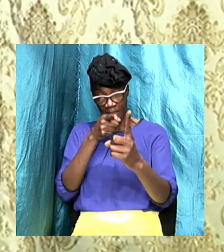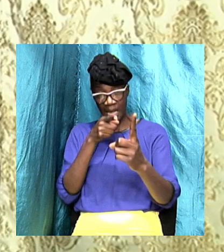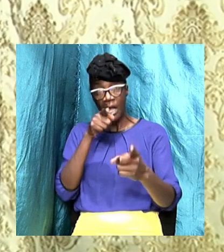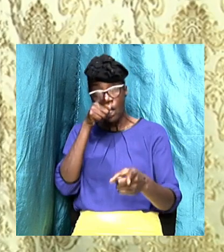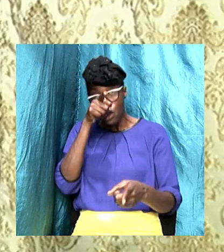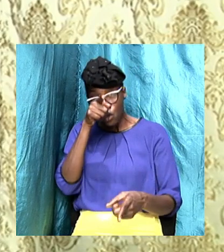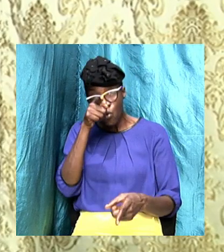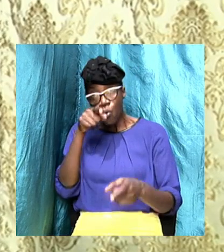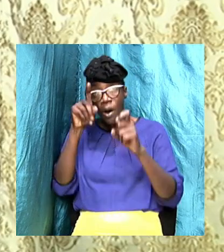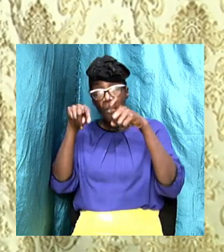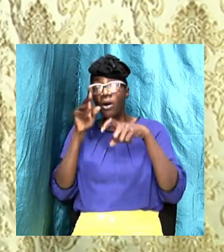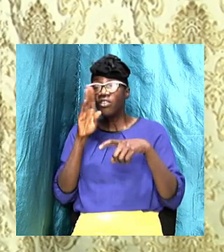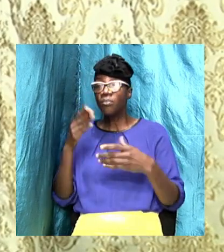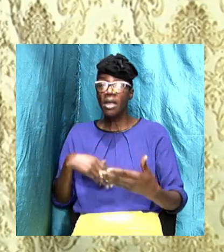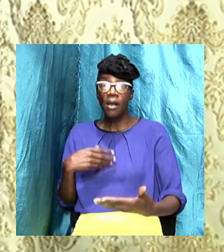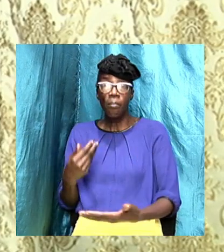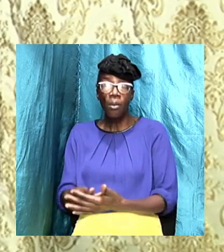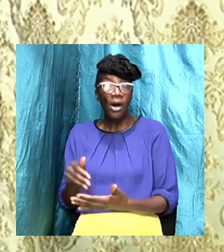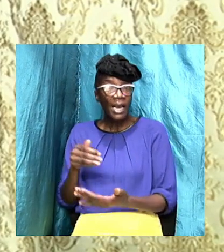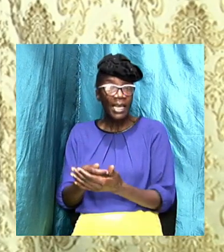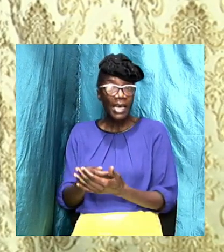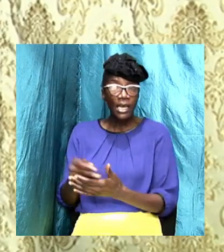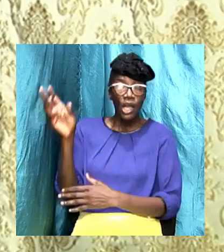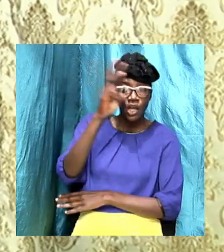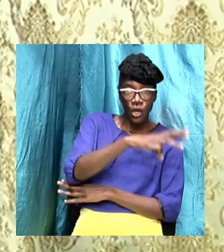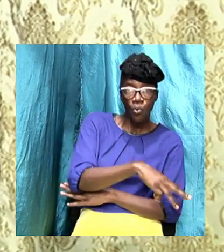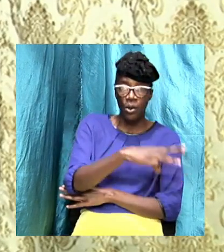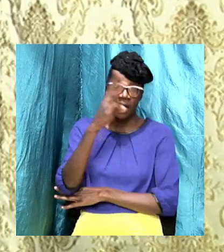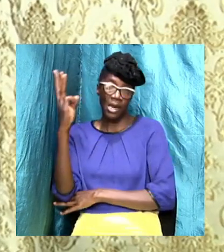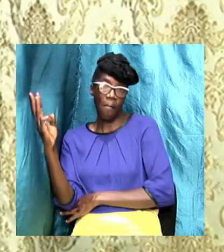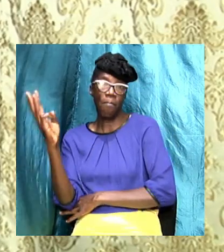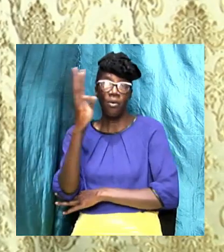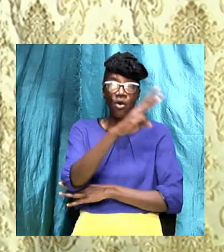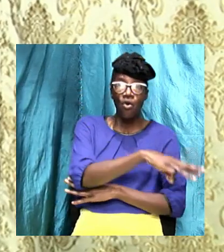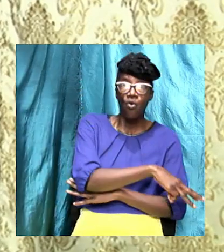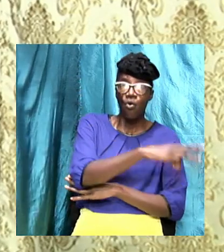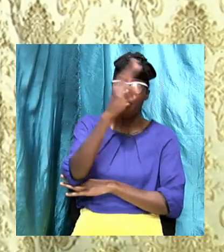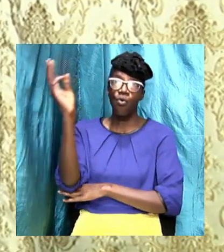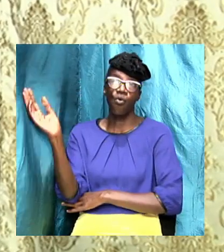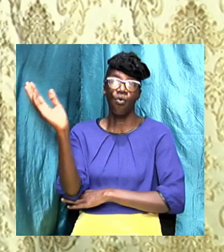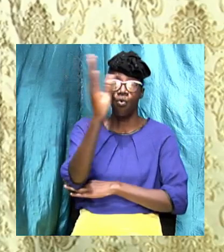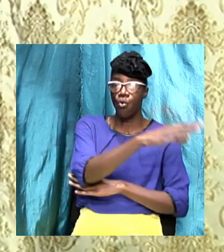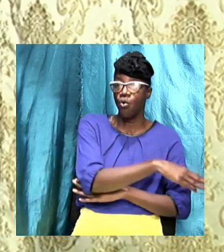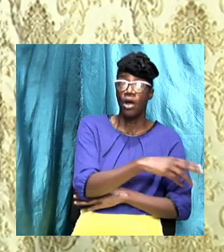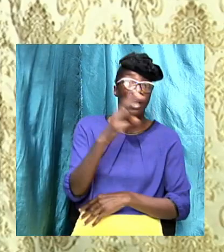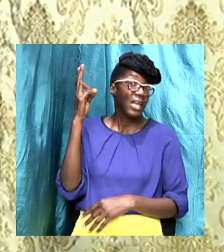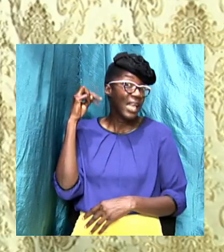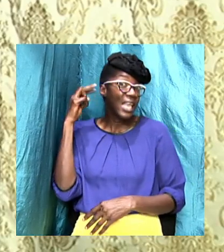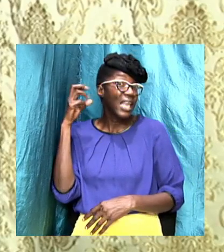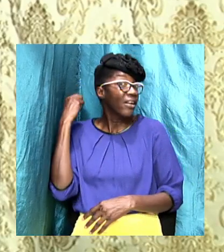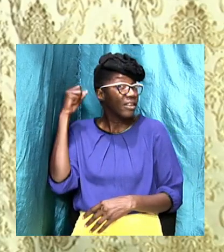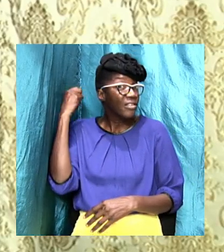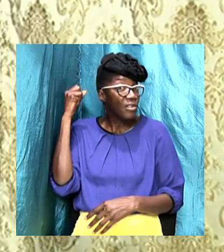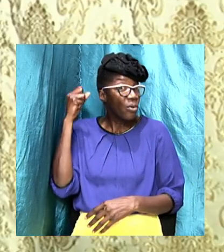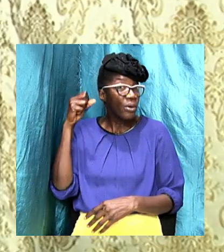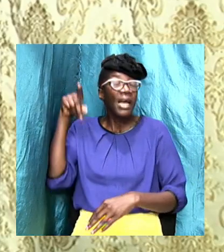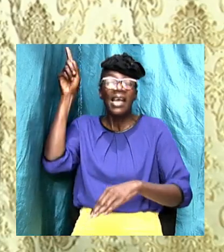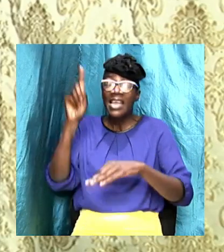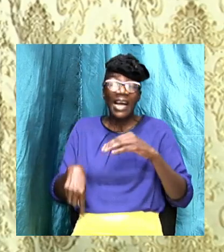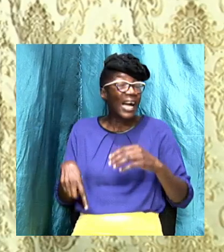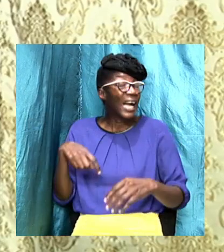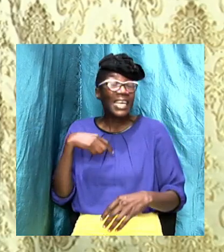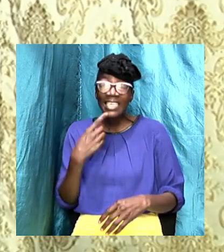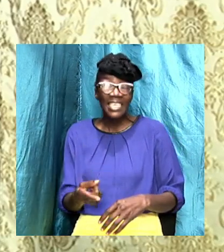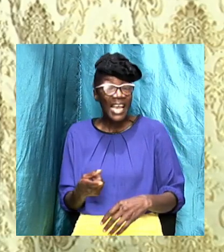must be born again. The wind bloweth where it listeth, and thou hearest the sound thereof, but canst not